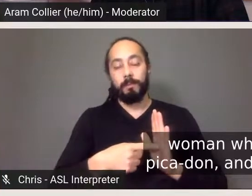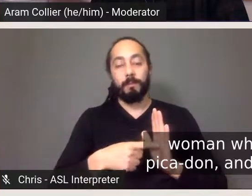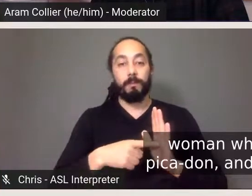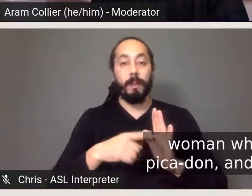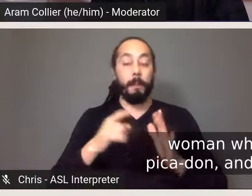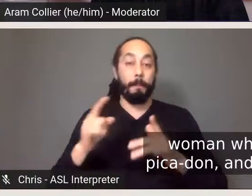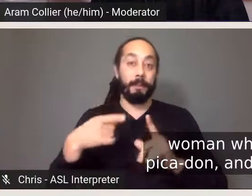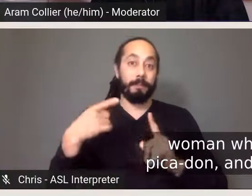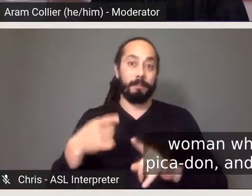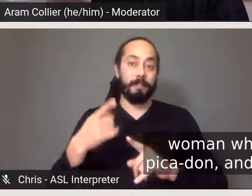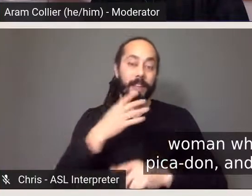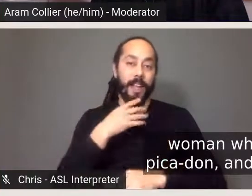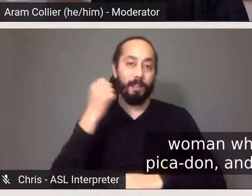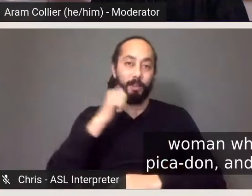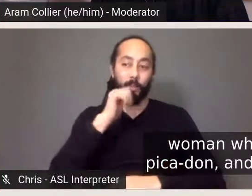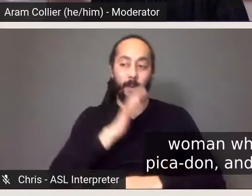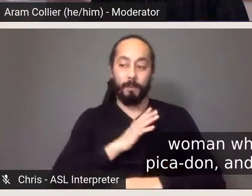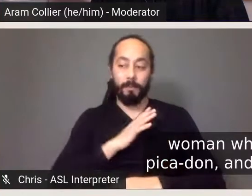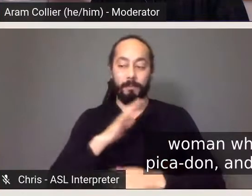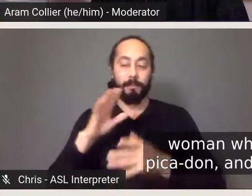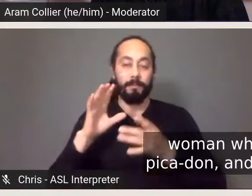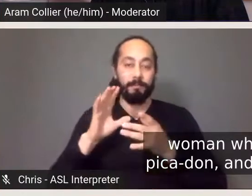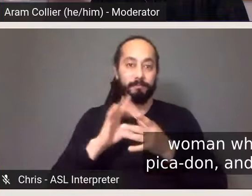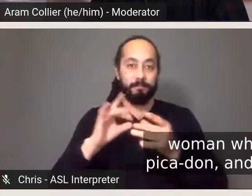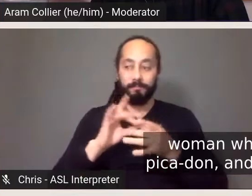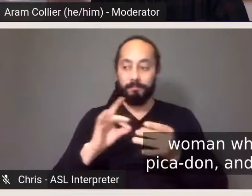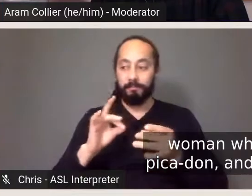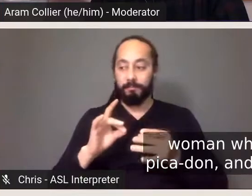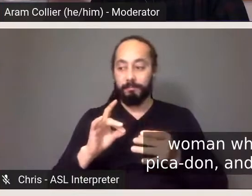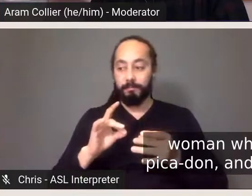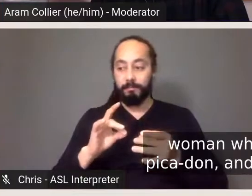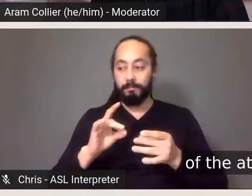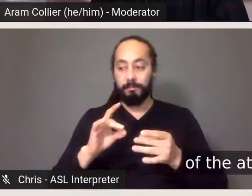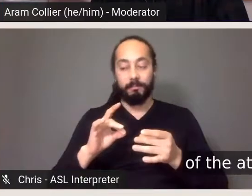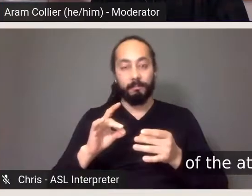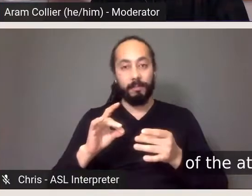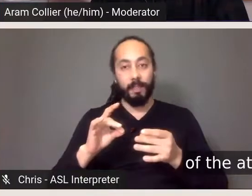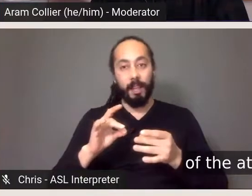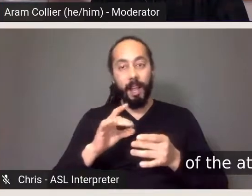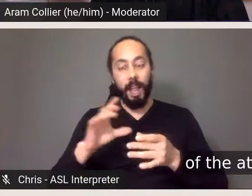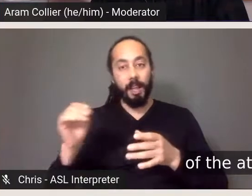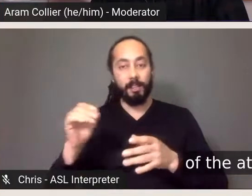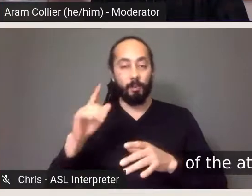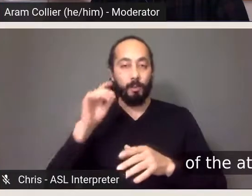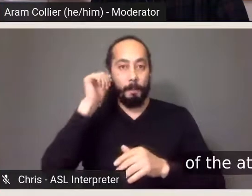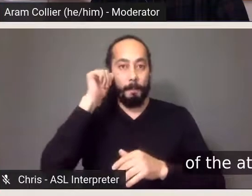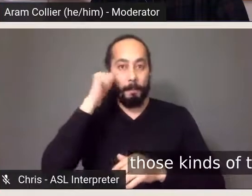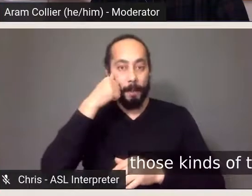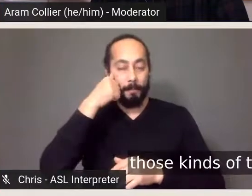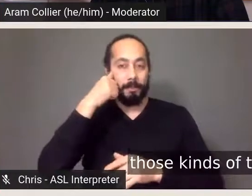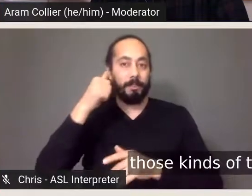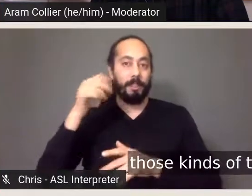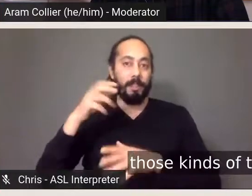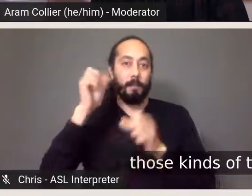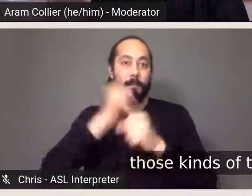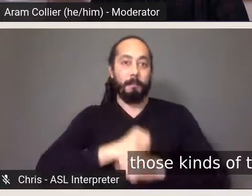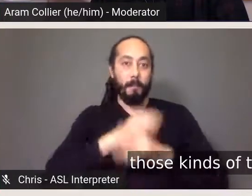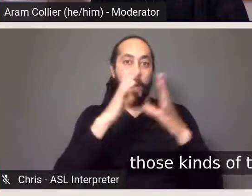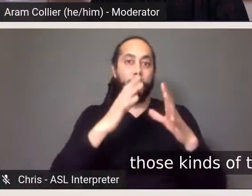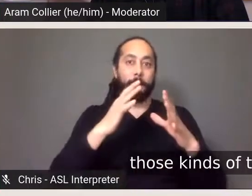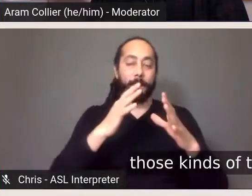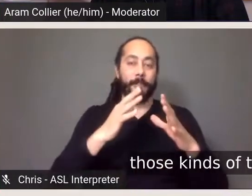woman who talks about the Picadome and her remembrances of the atomic bombing, those kinds